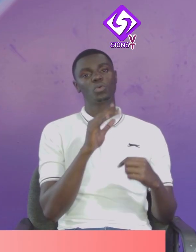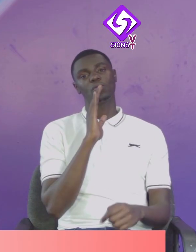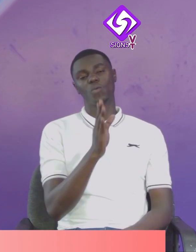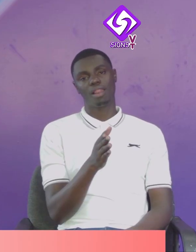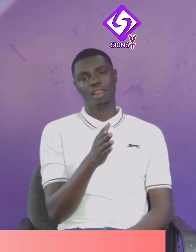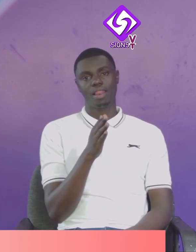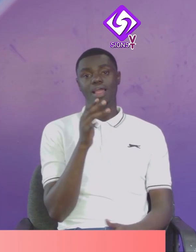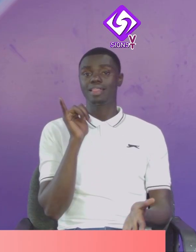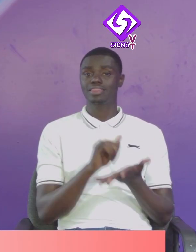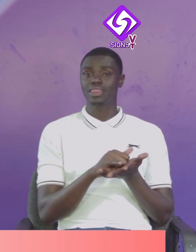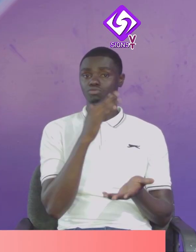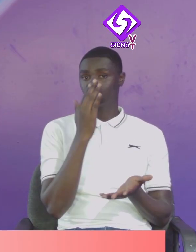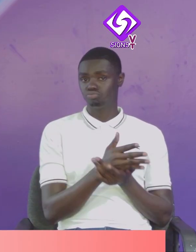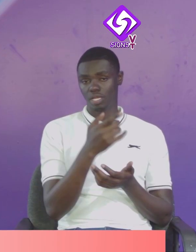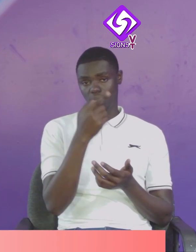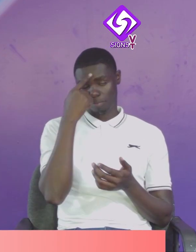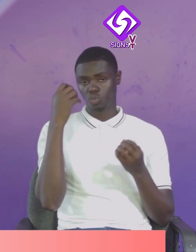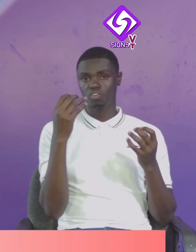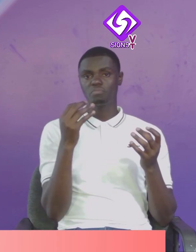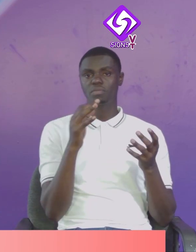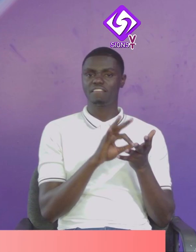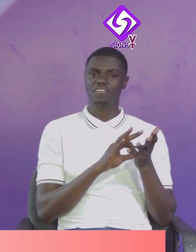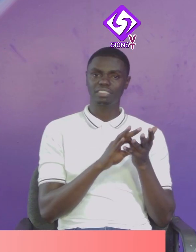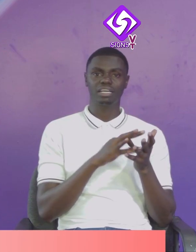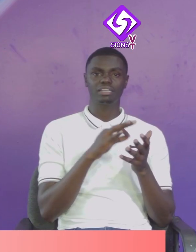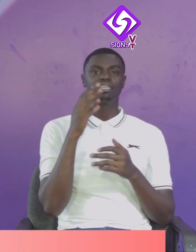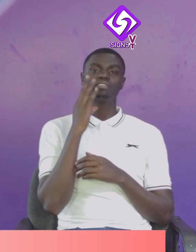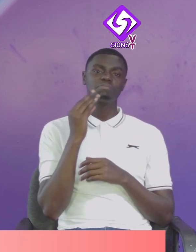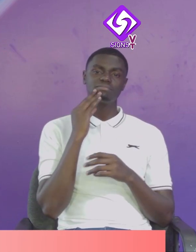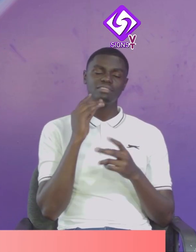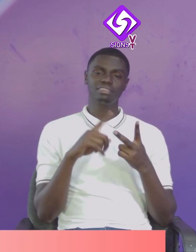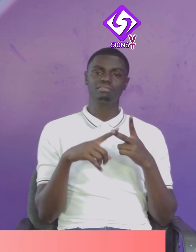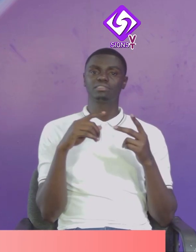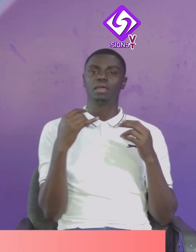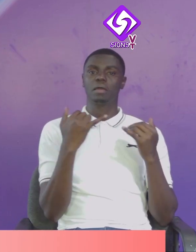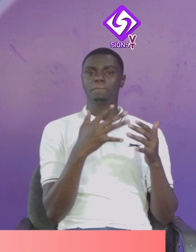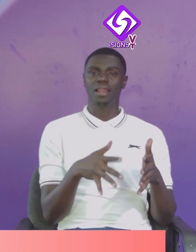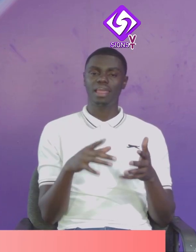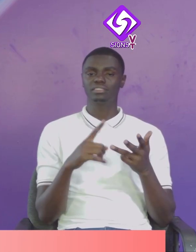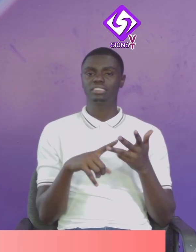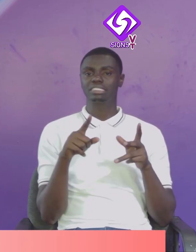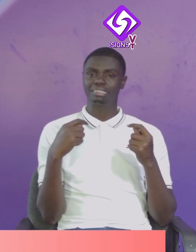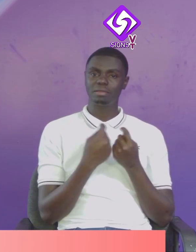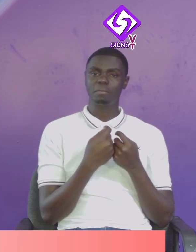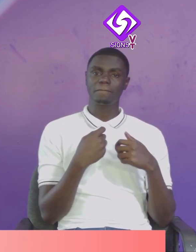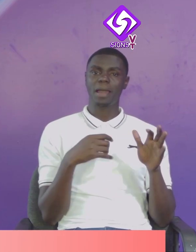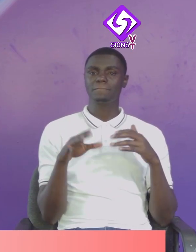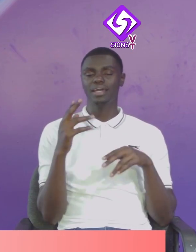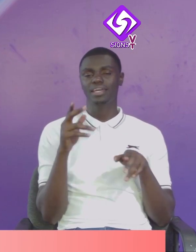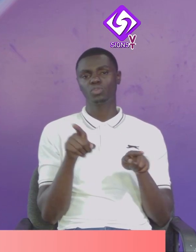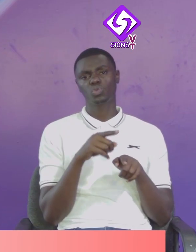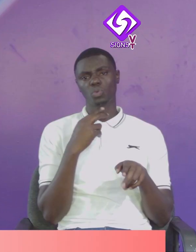many factors. Yeah, so because of many factors, experience, the players, the team they come from, and their names